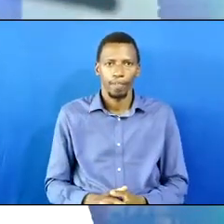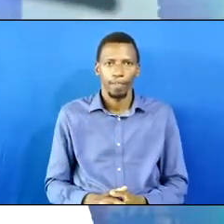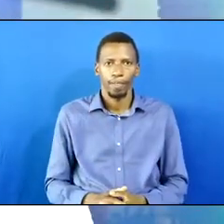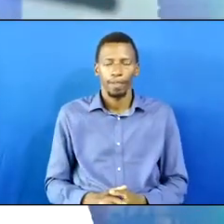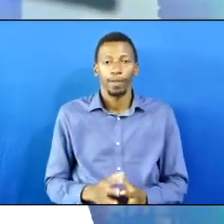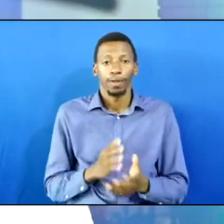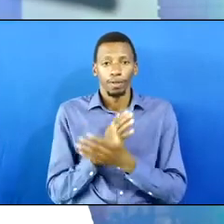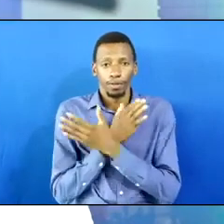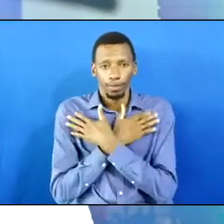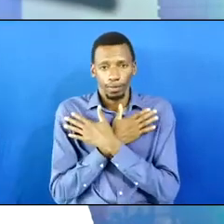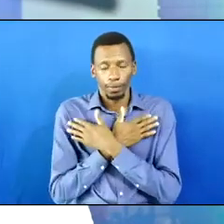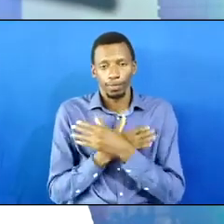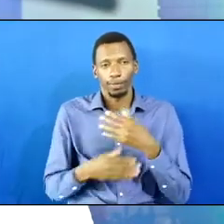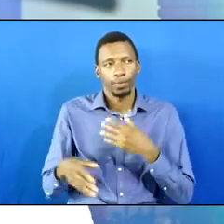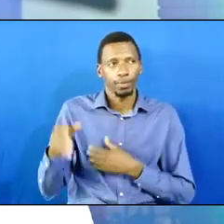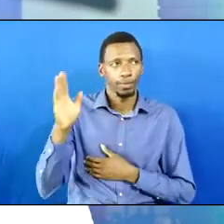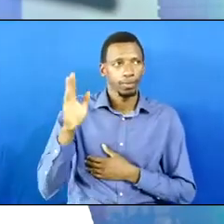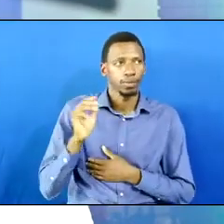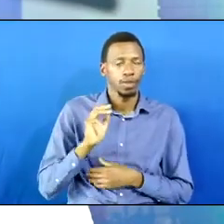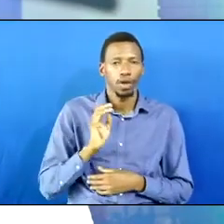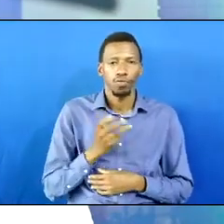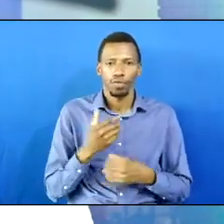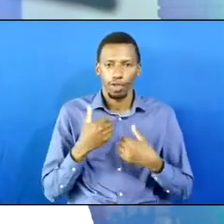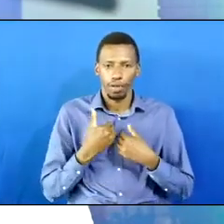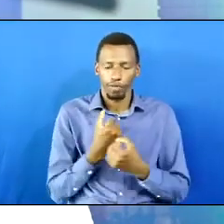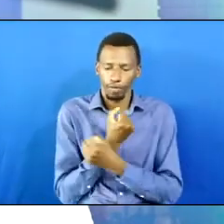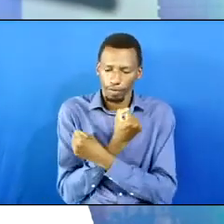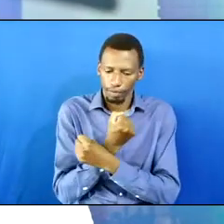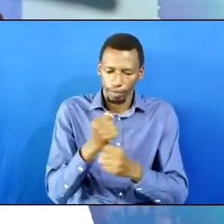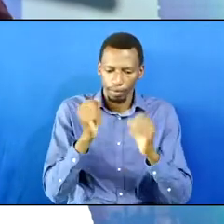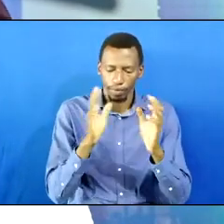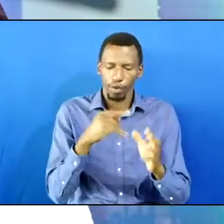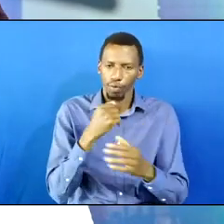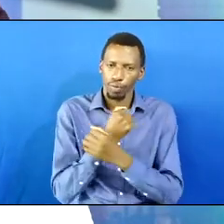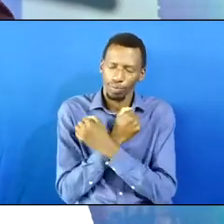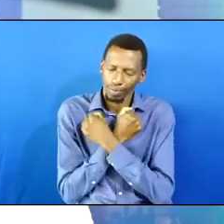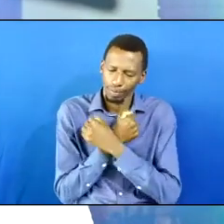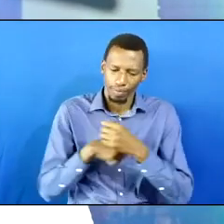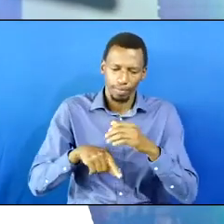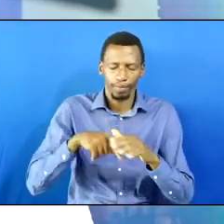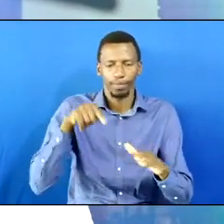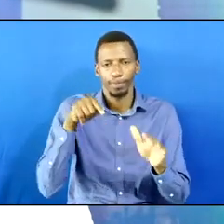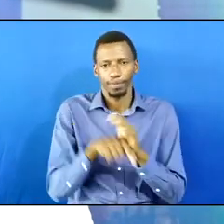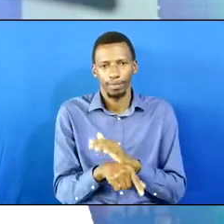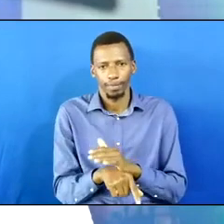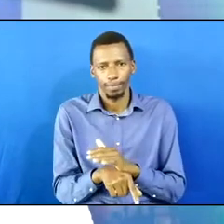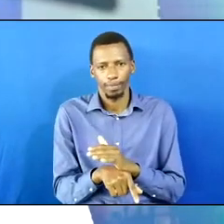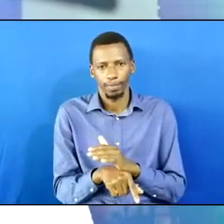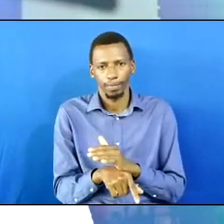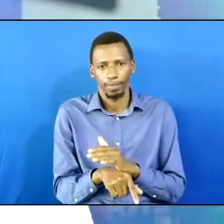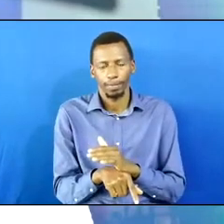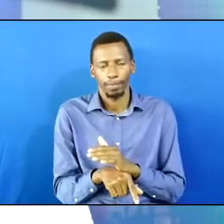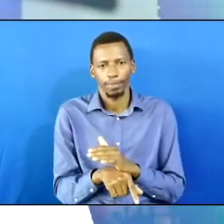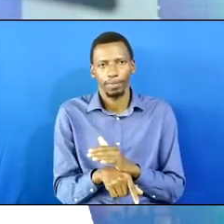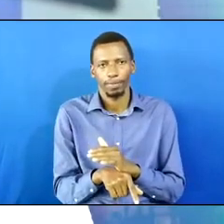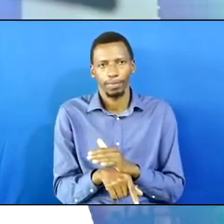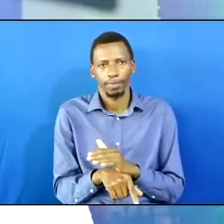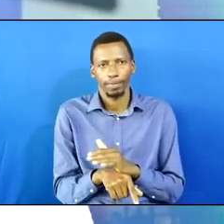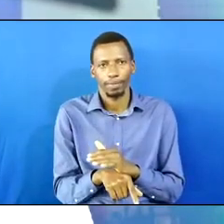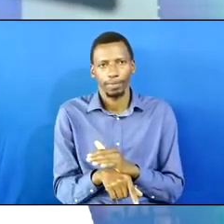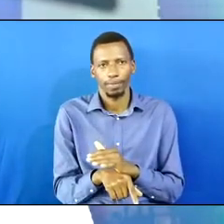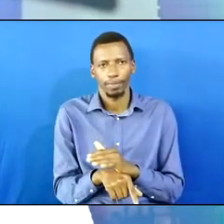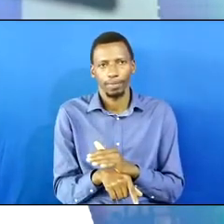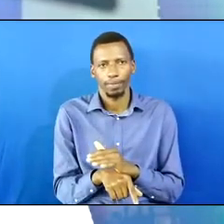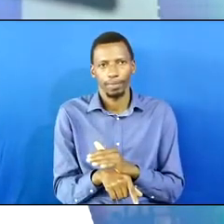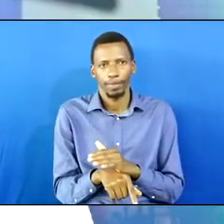Friends of God, we have a Savior who loves us so much, whom I think